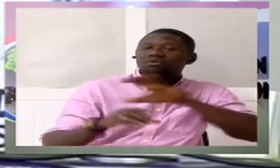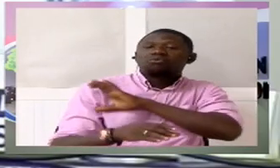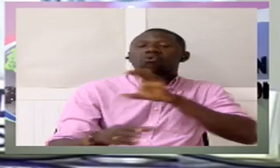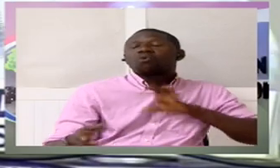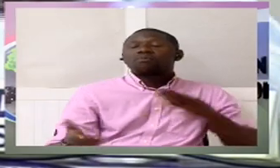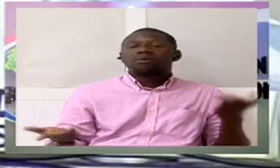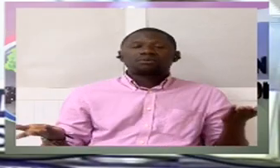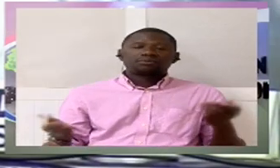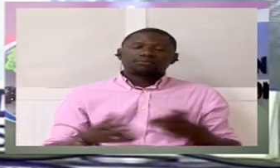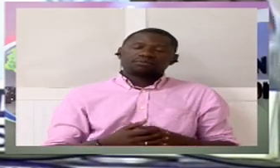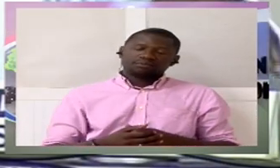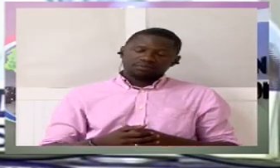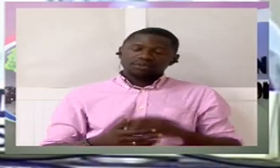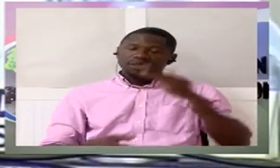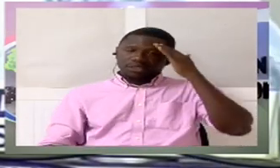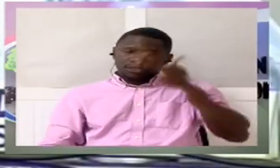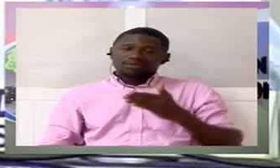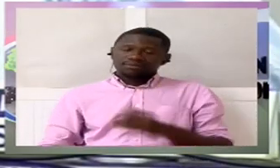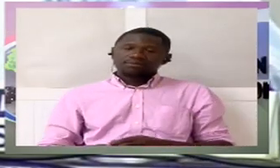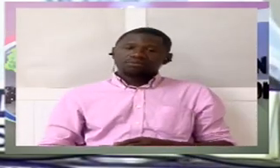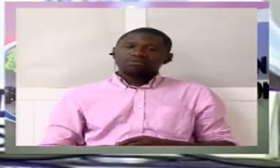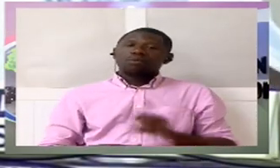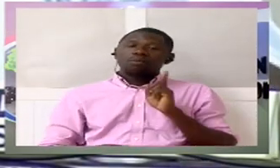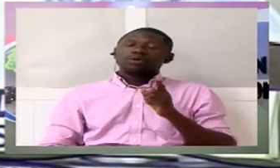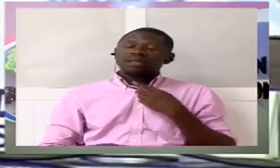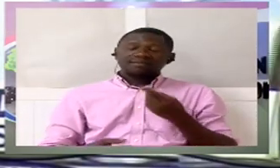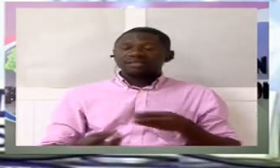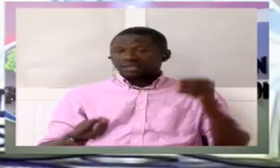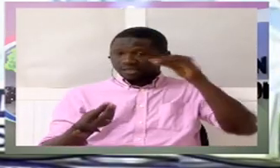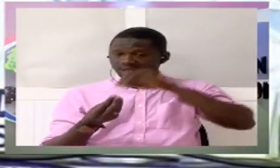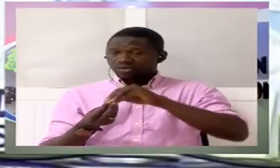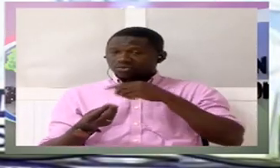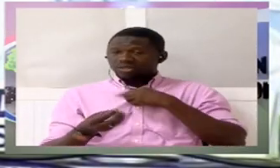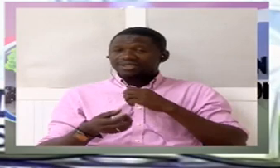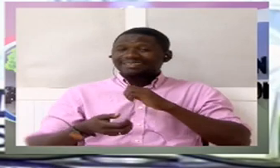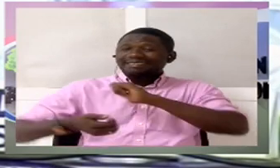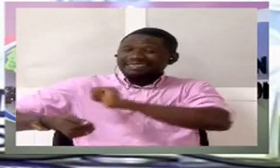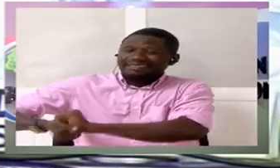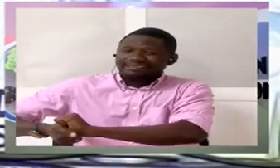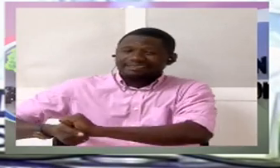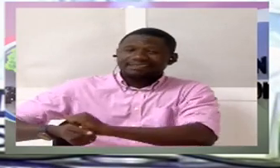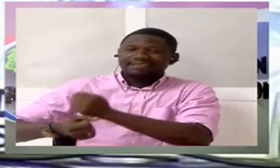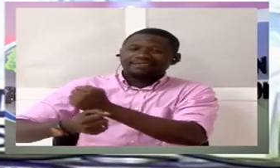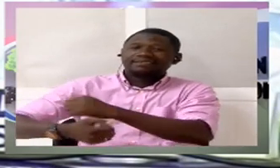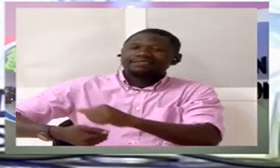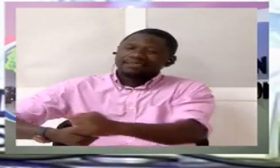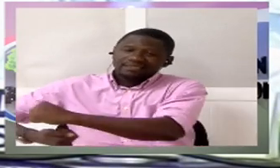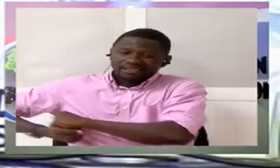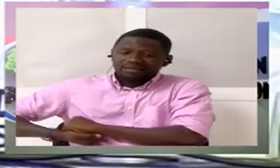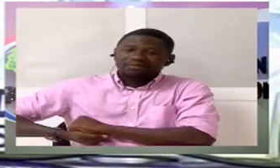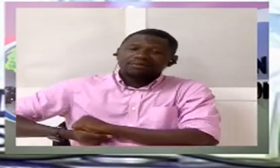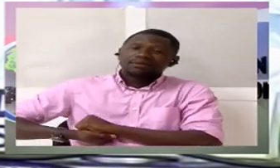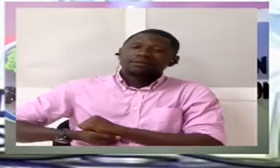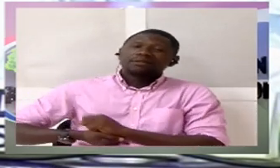But even in addition to the freezing order, which is as a result of the UN